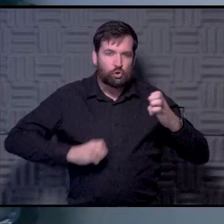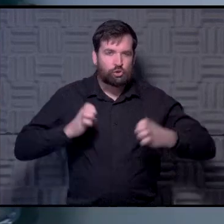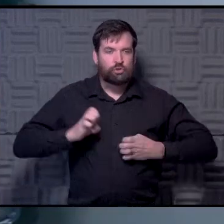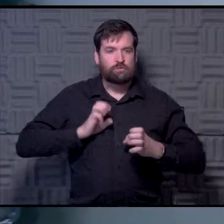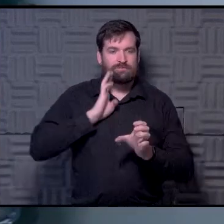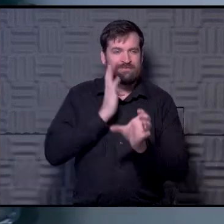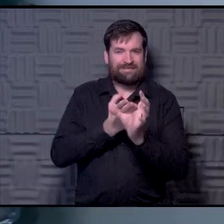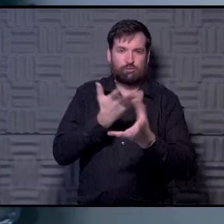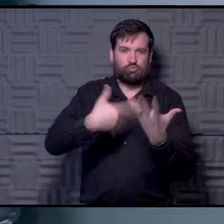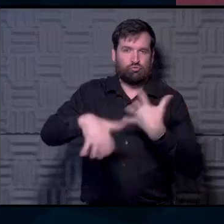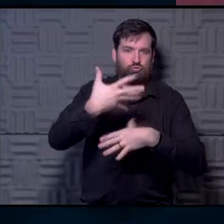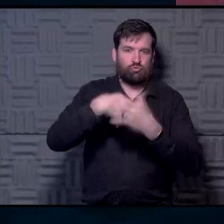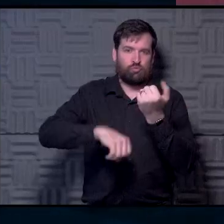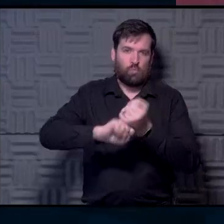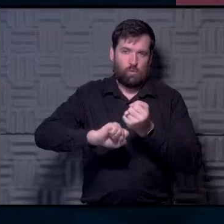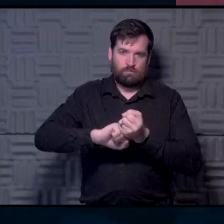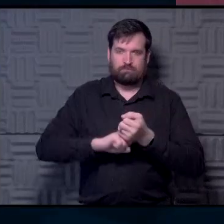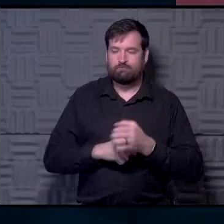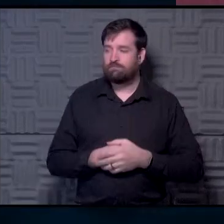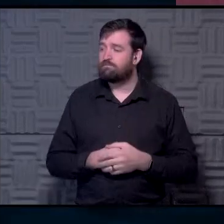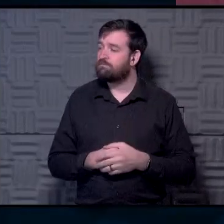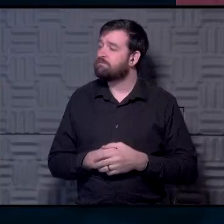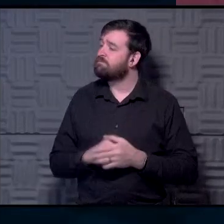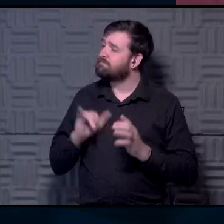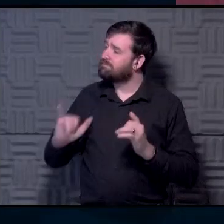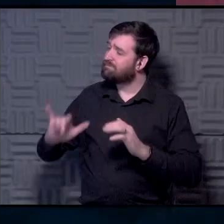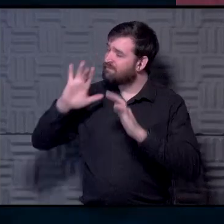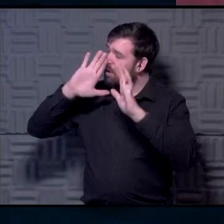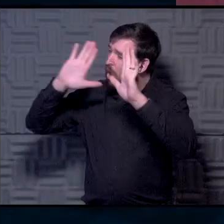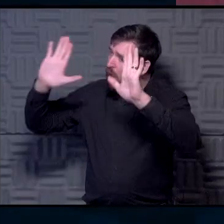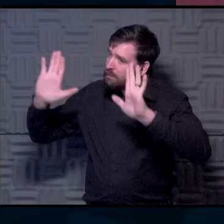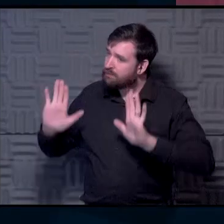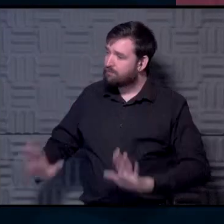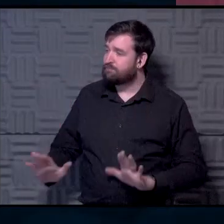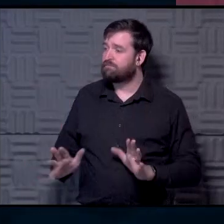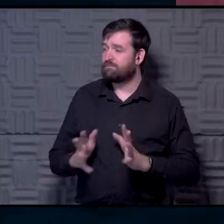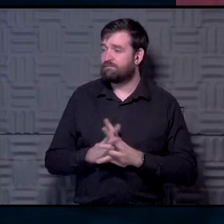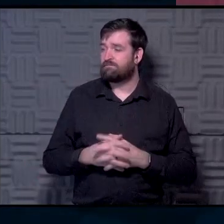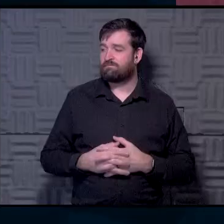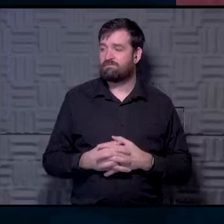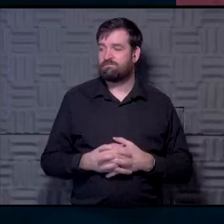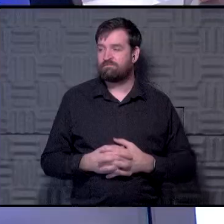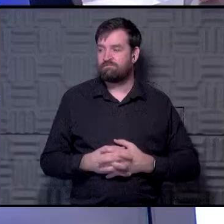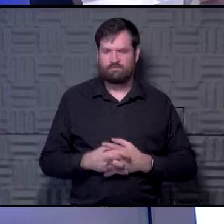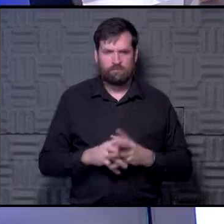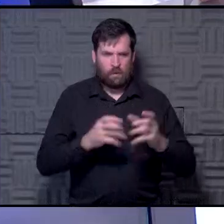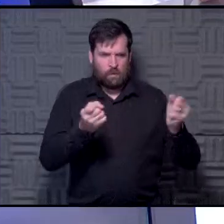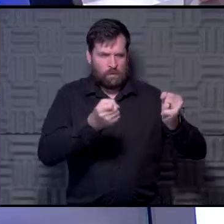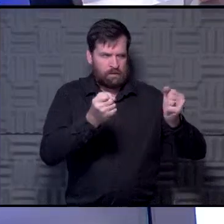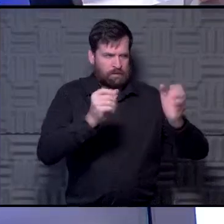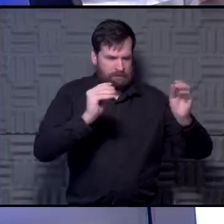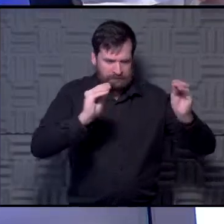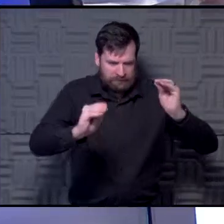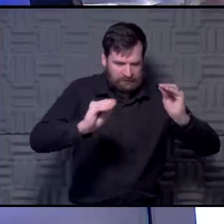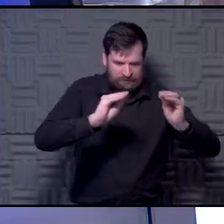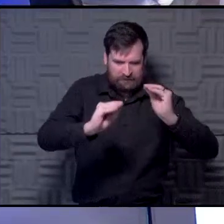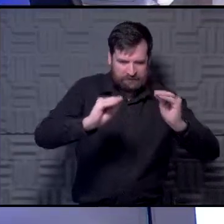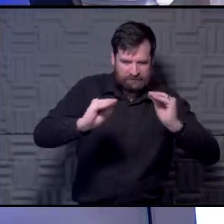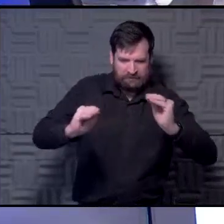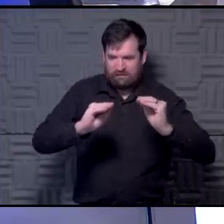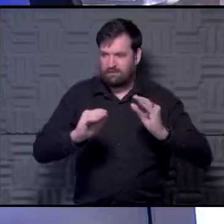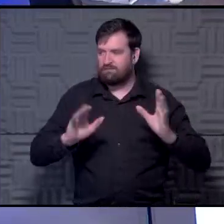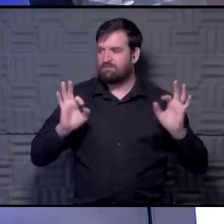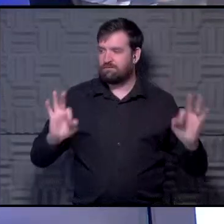and your staff. That is awesome. I'm going to make them there. I'm going to get it right up here. Just a second. I'm almost done getting this